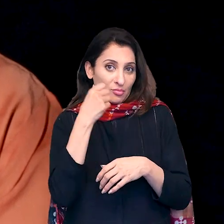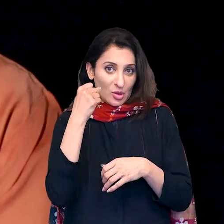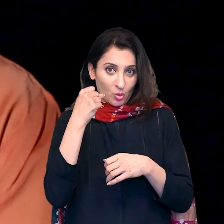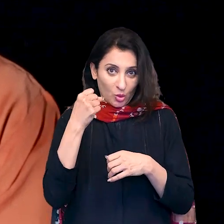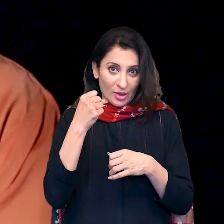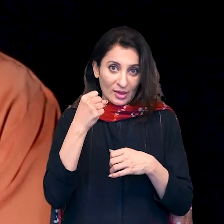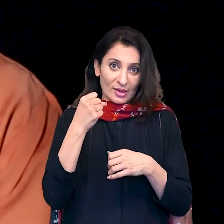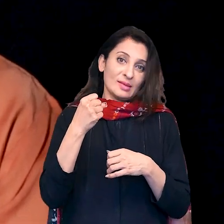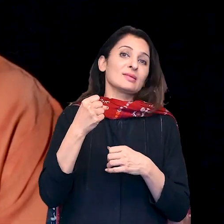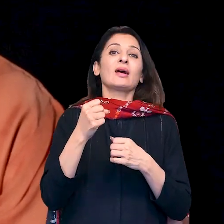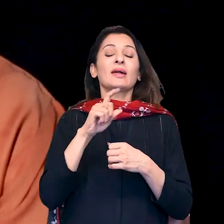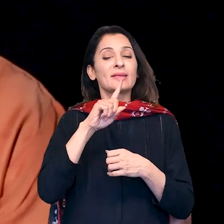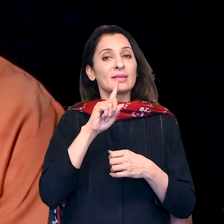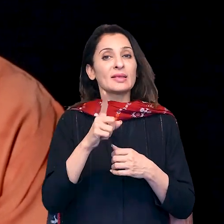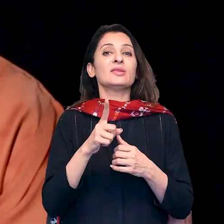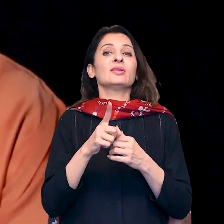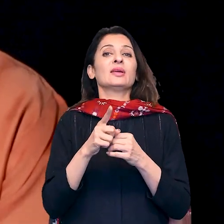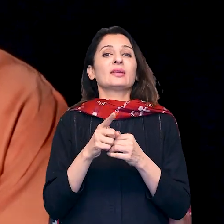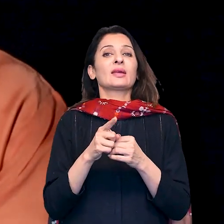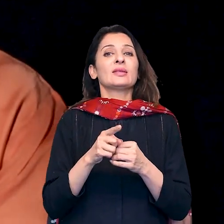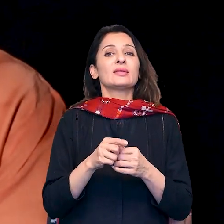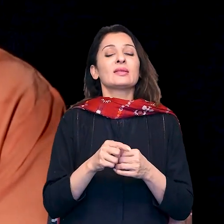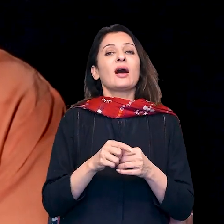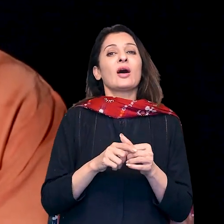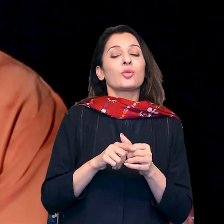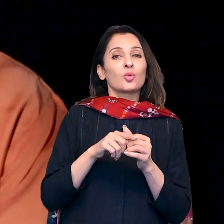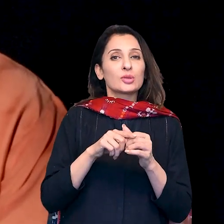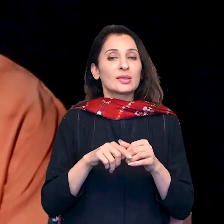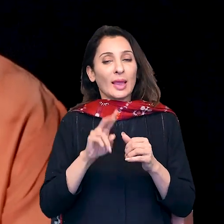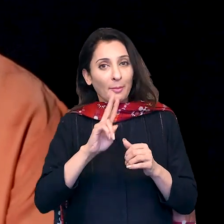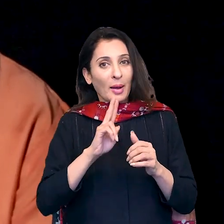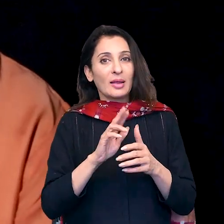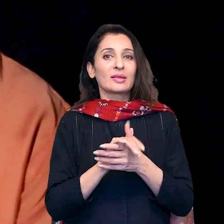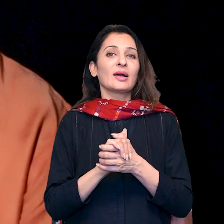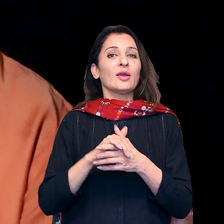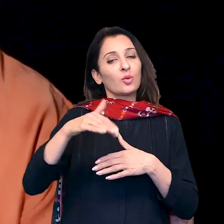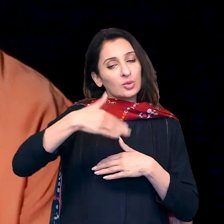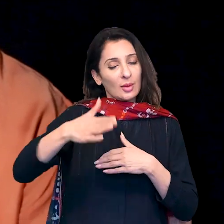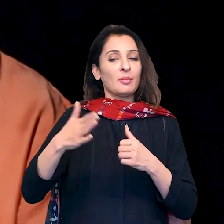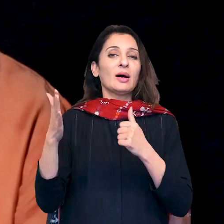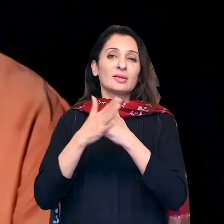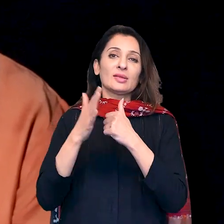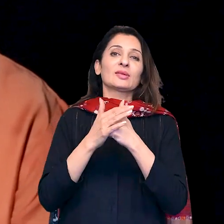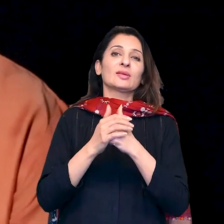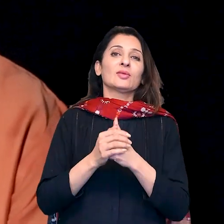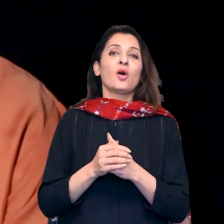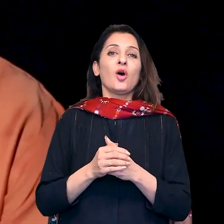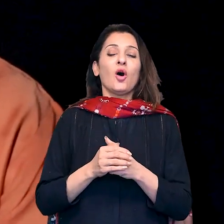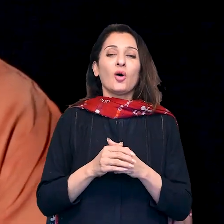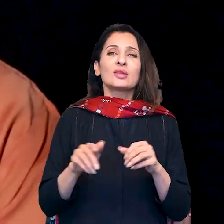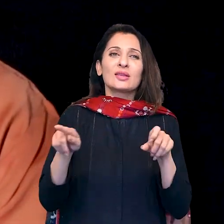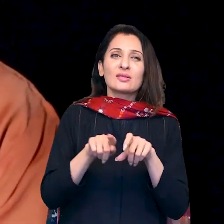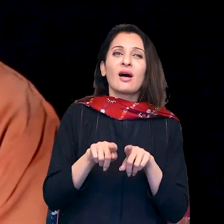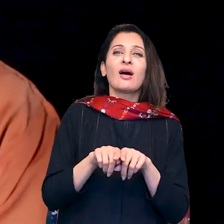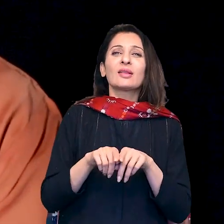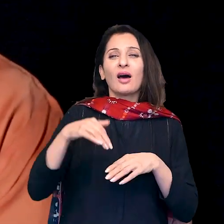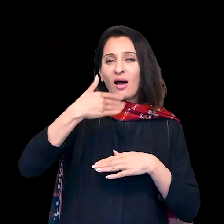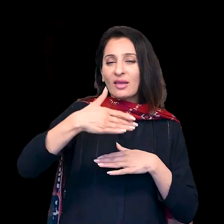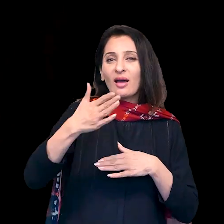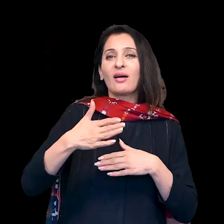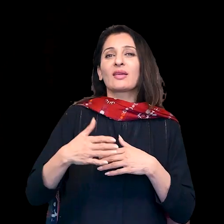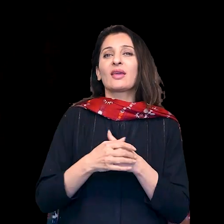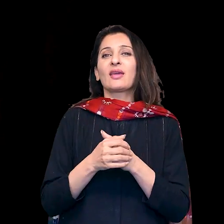somebody based on what you want them to be, because that leads to a very difficult marriage and compromises and